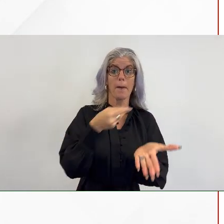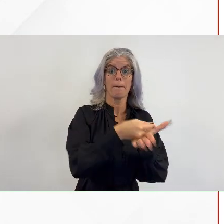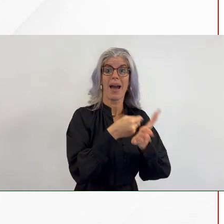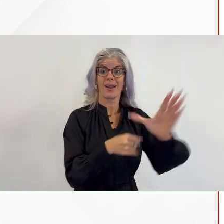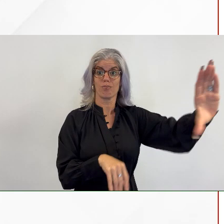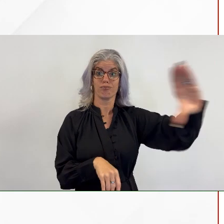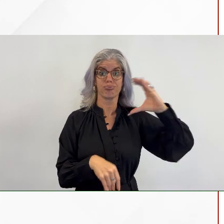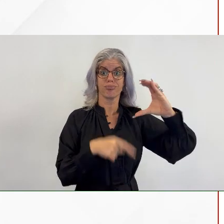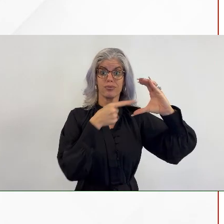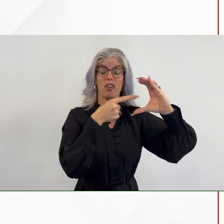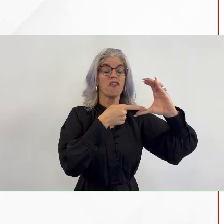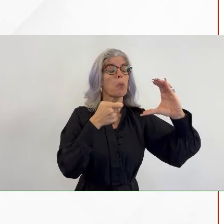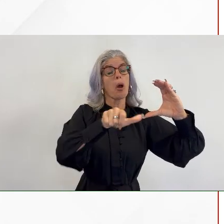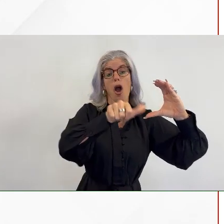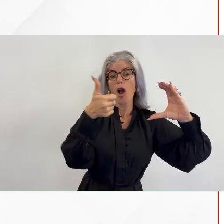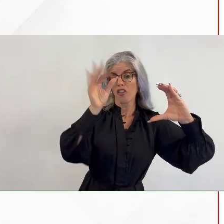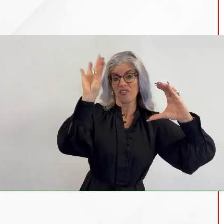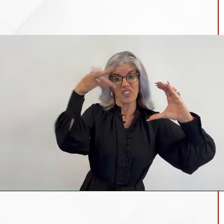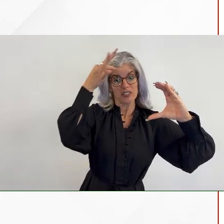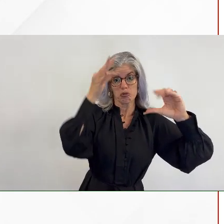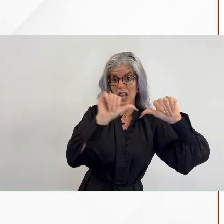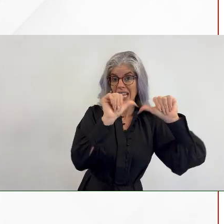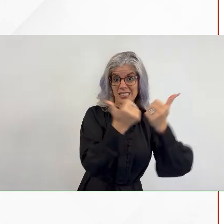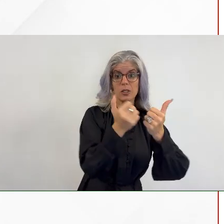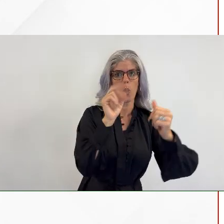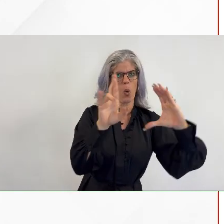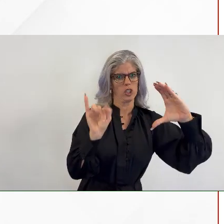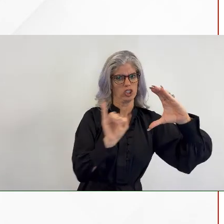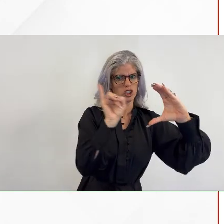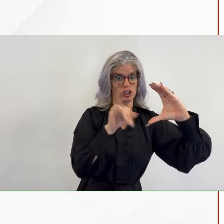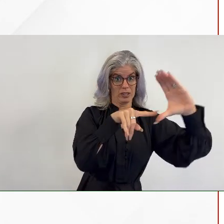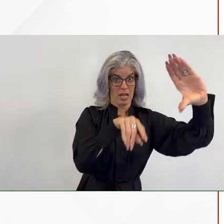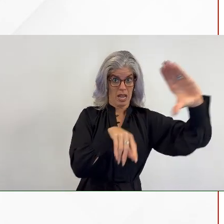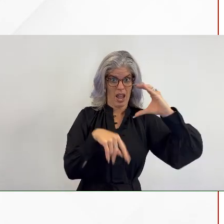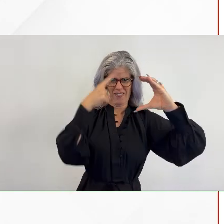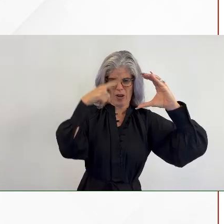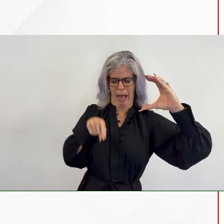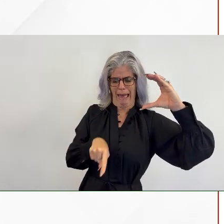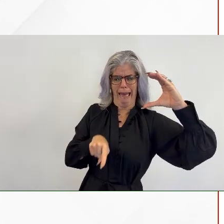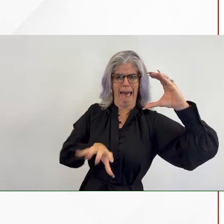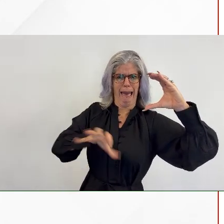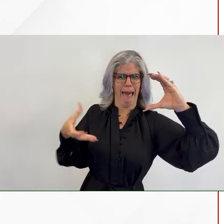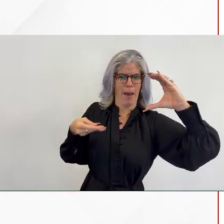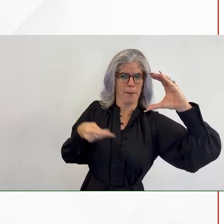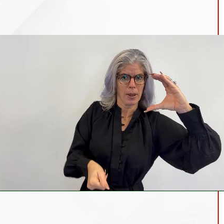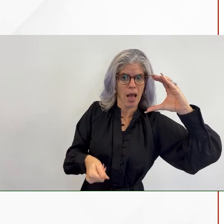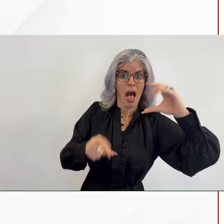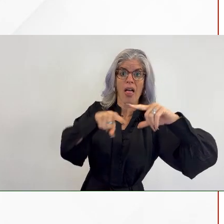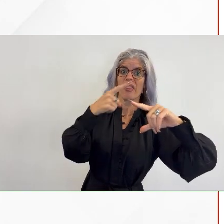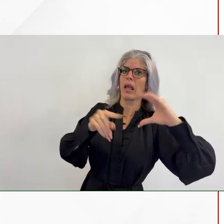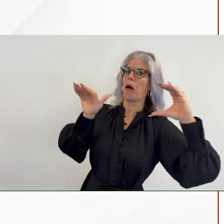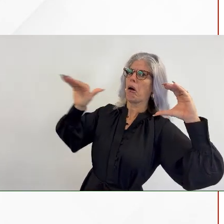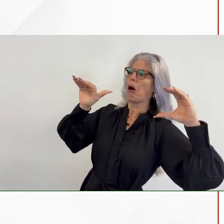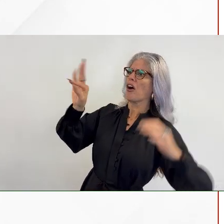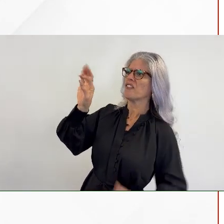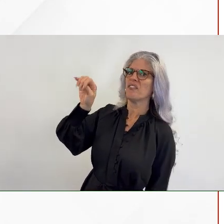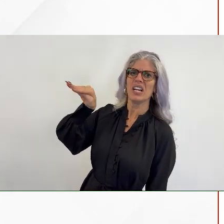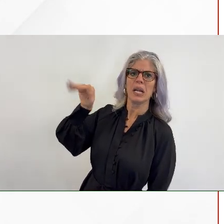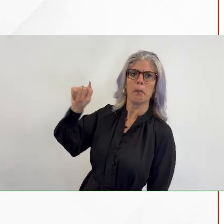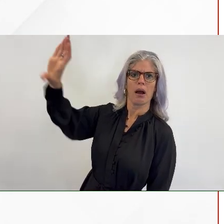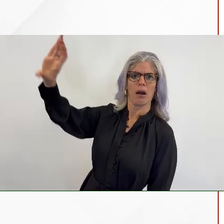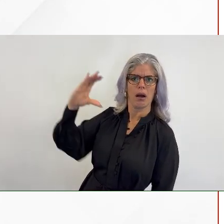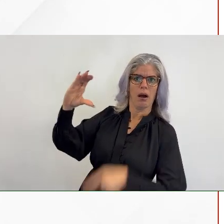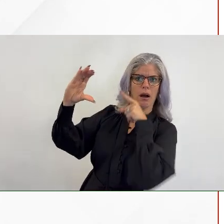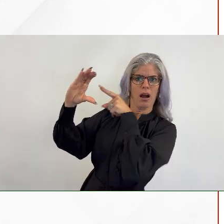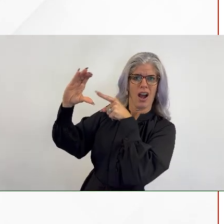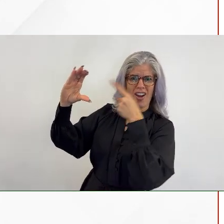Additional examples of ineligible costs include claiming a for-profit enterprise that the applicant used for fundraising purposes, such as a clothing